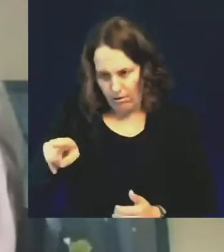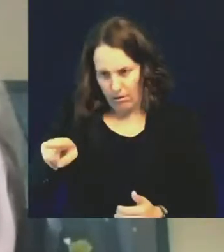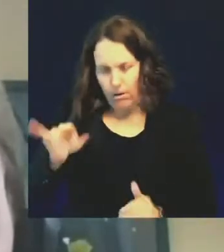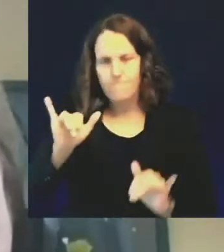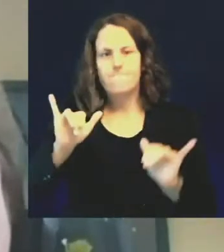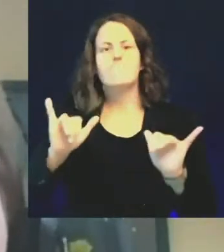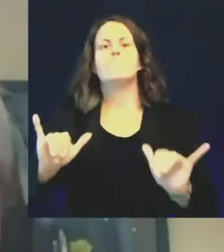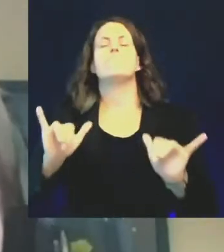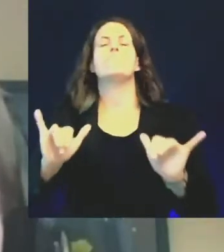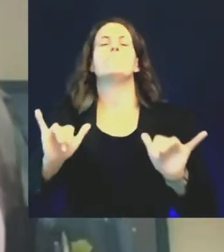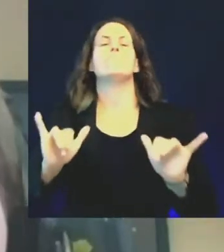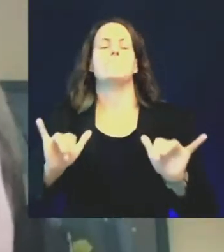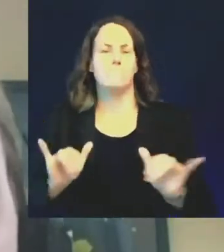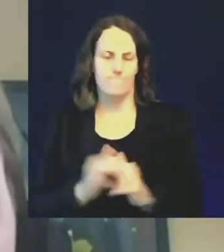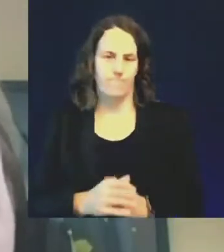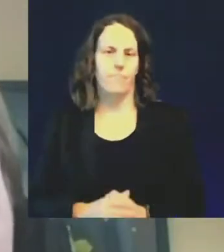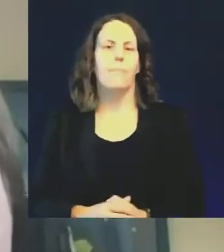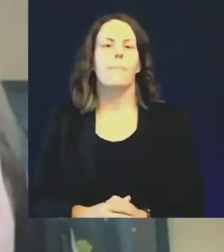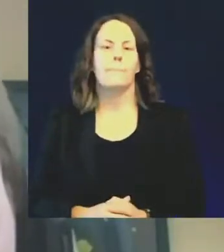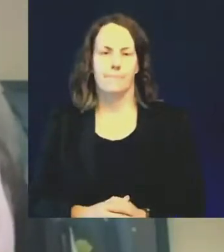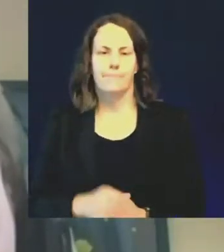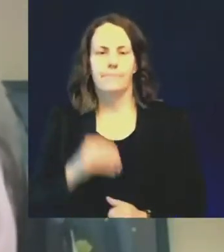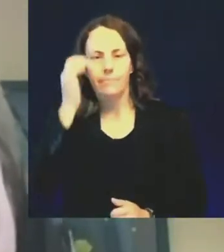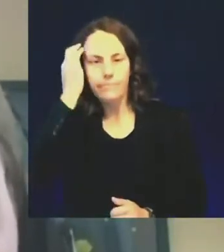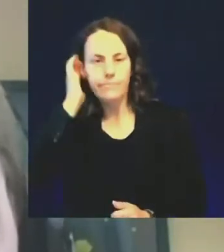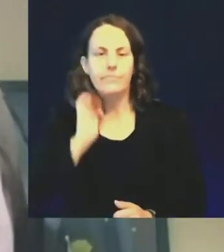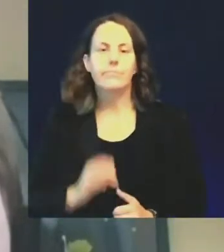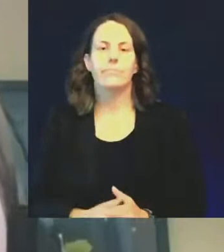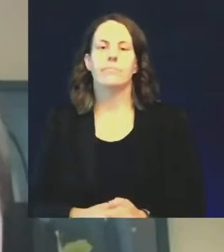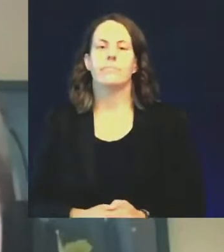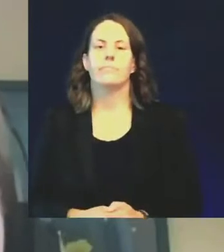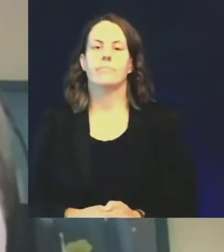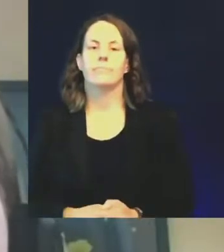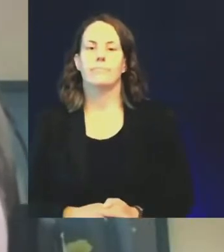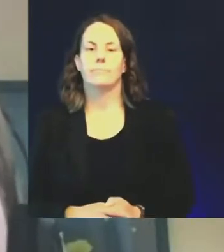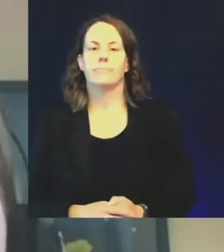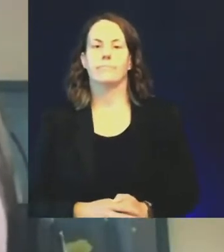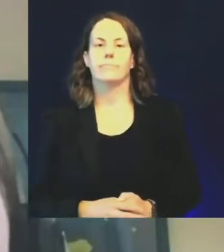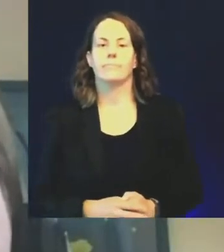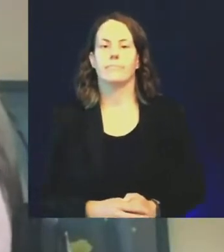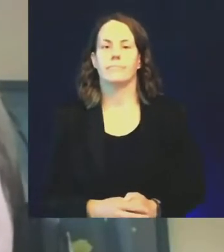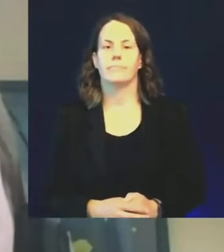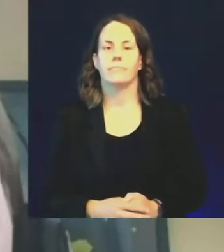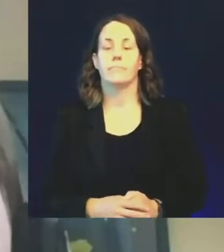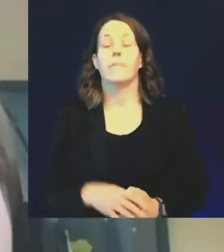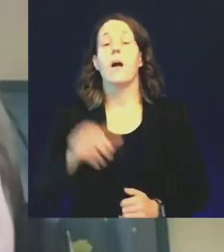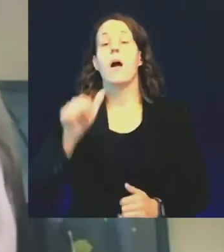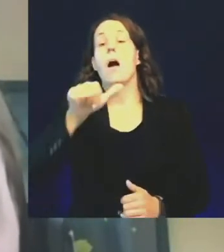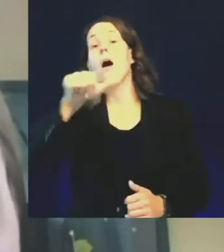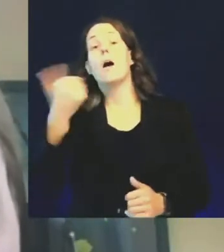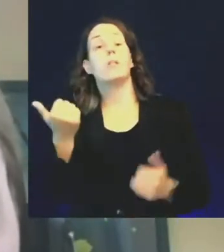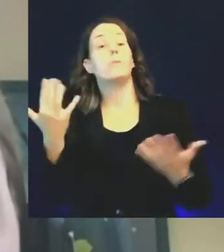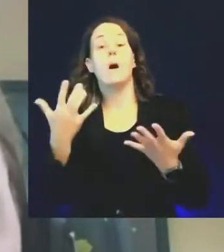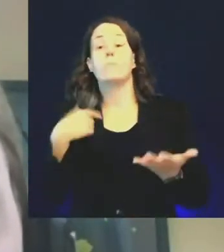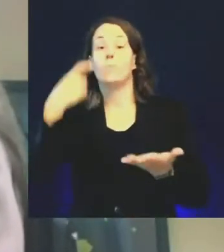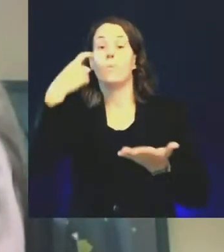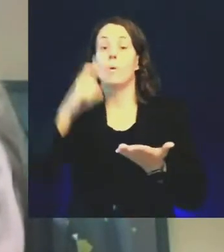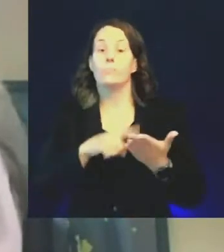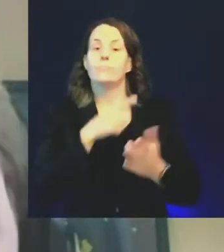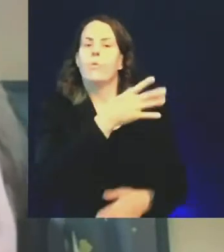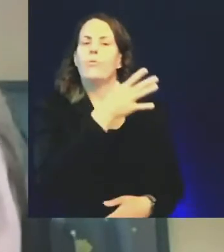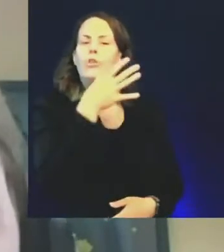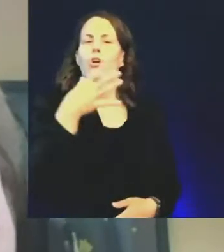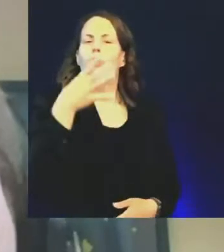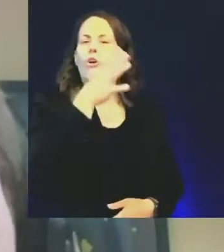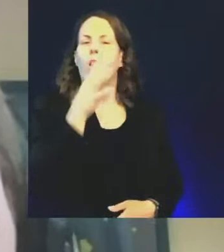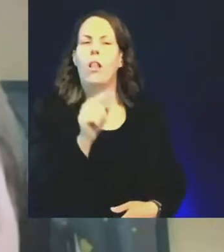look at them is that many of the rural parts of our state are also lower rates of vaccination.